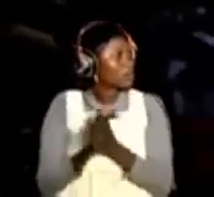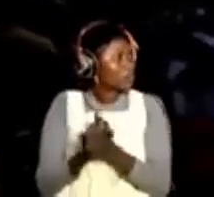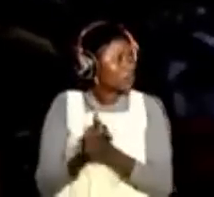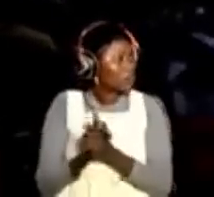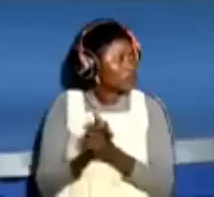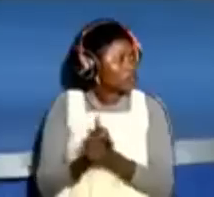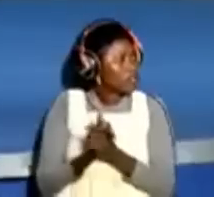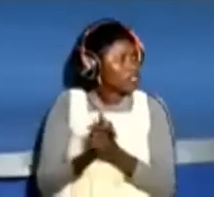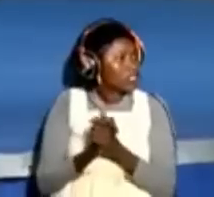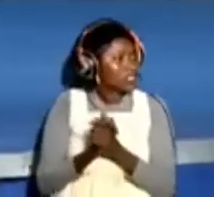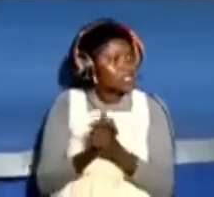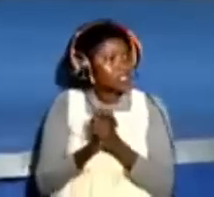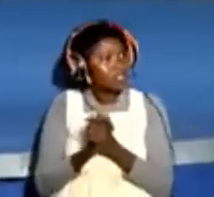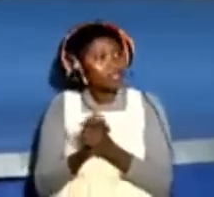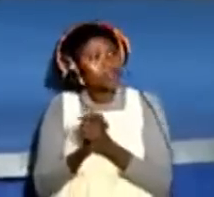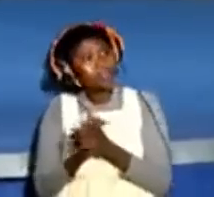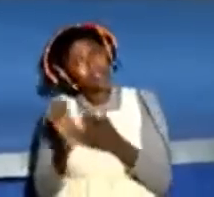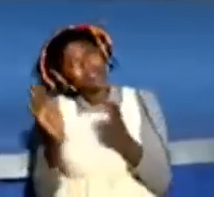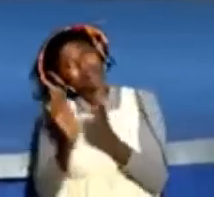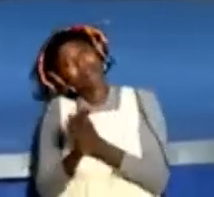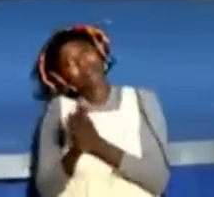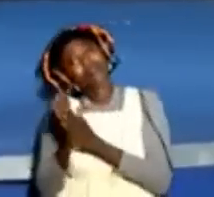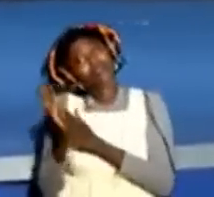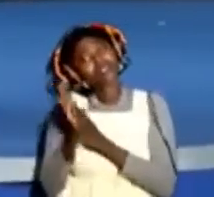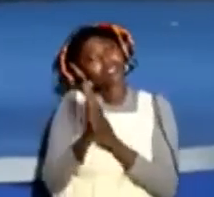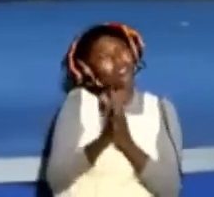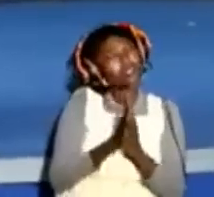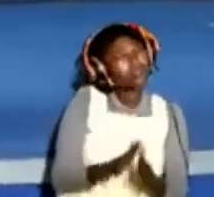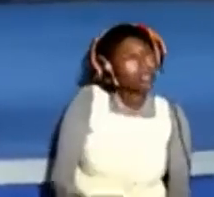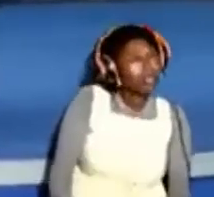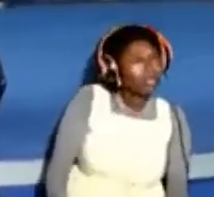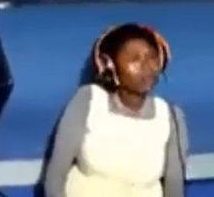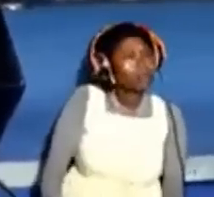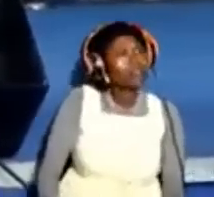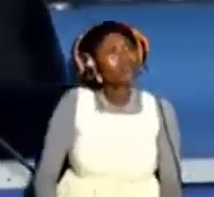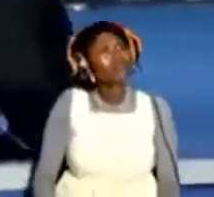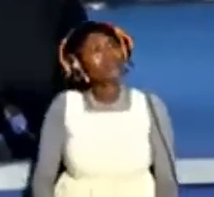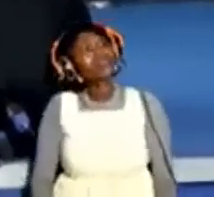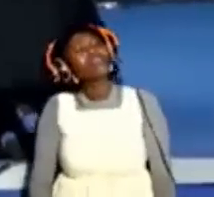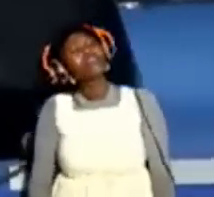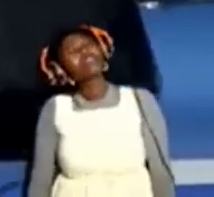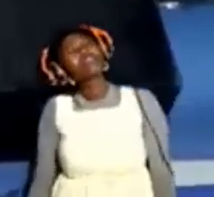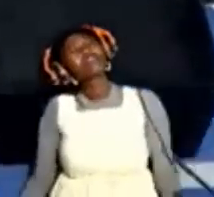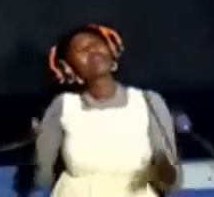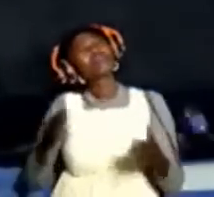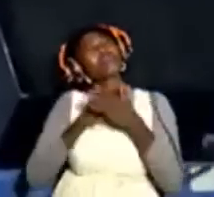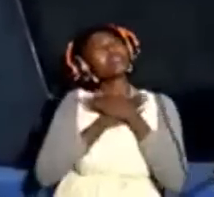Young man, I say you are too young to start patching up.